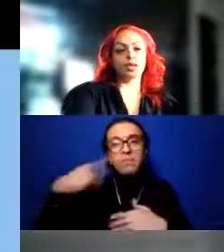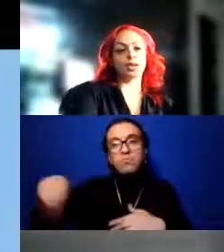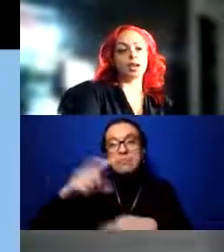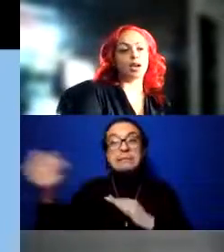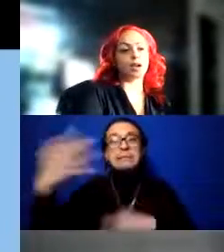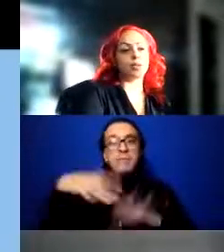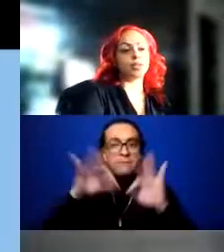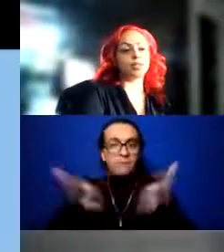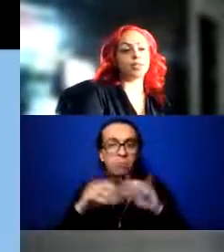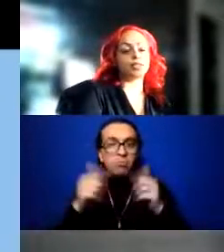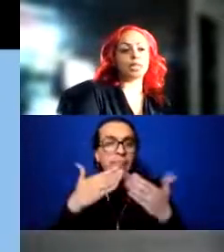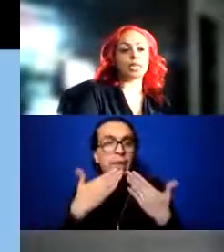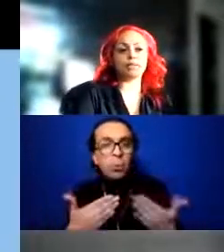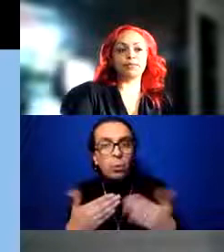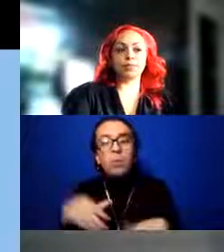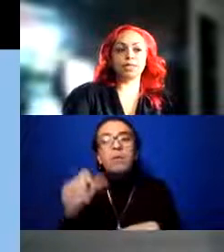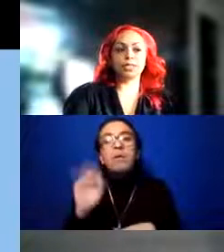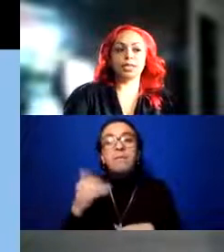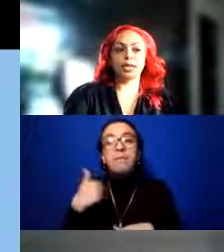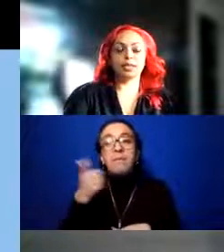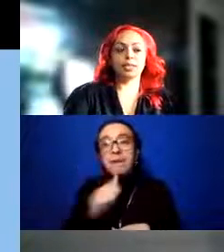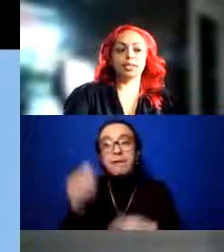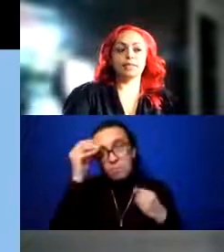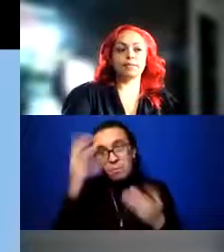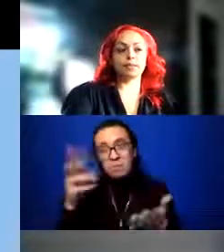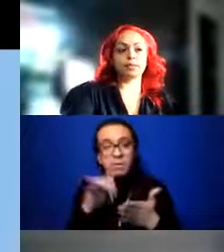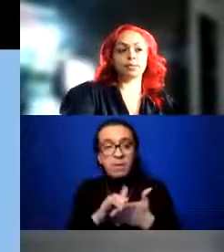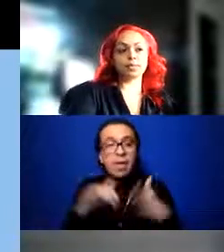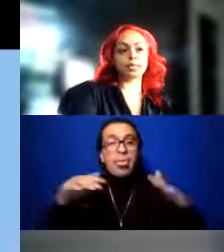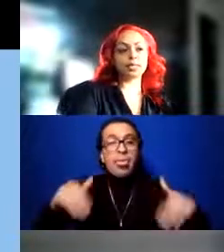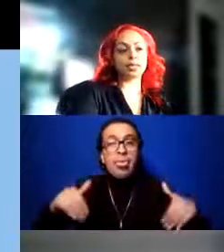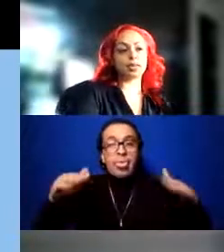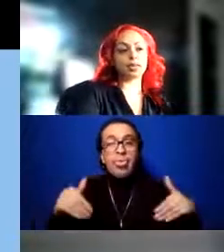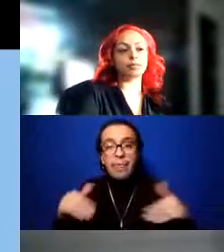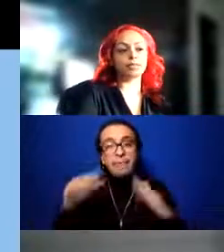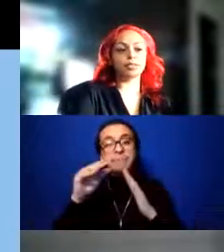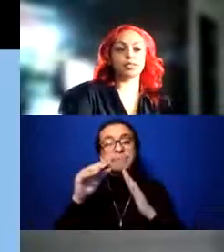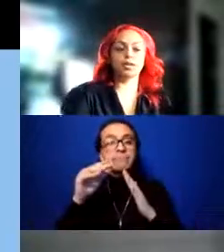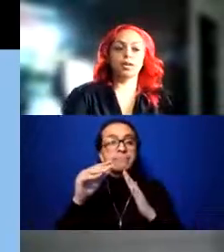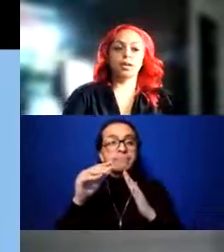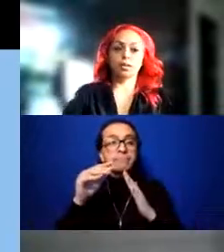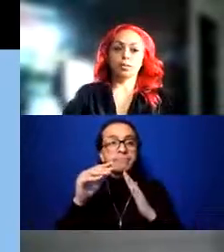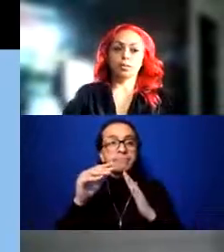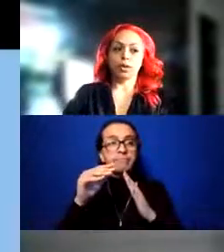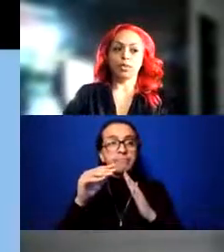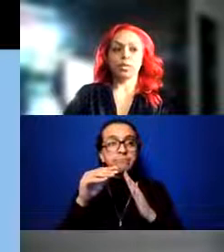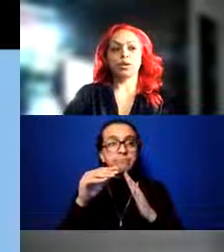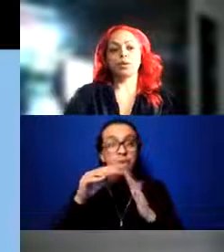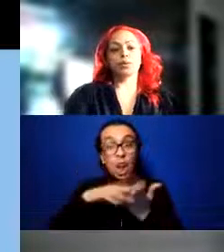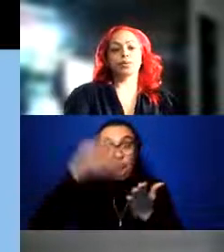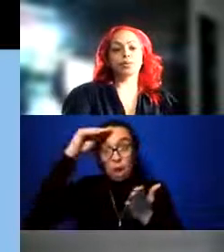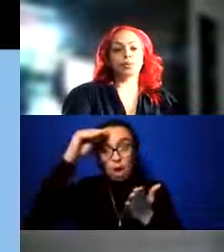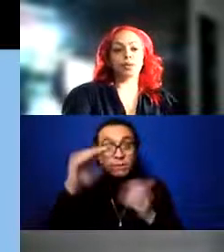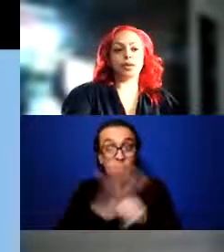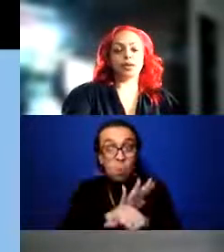in. If there's any information that didn't get filled completely, just wanted to let you